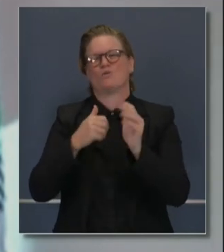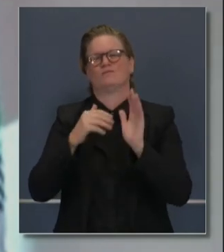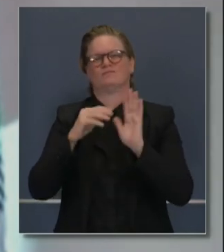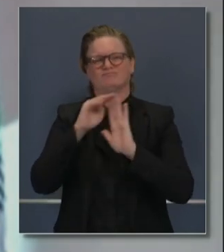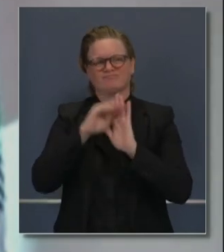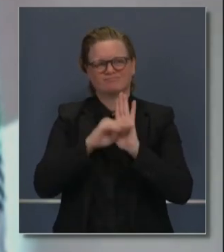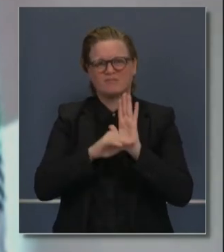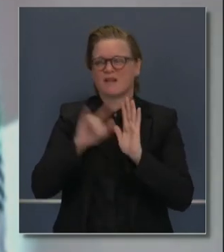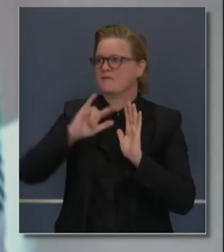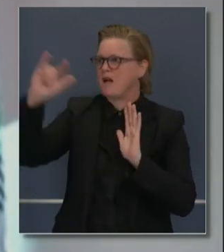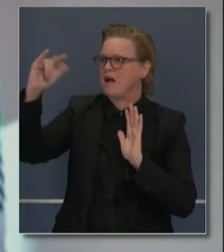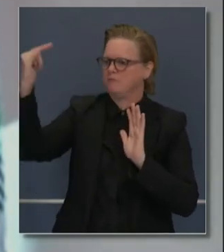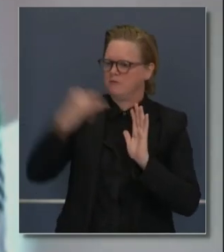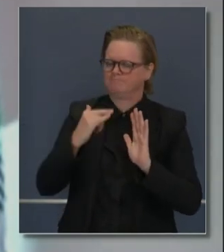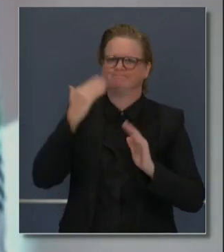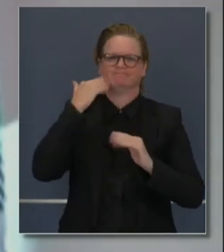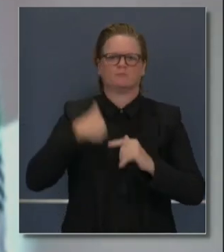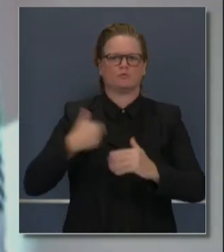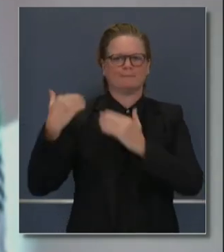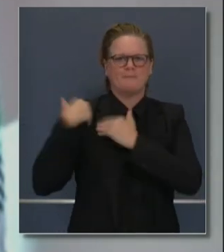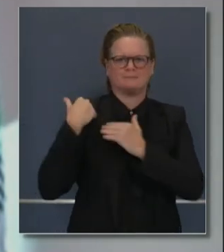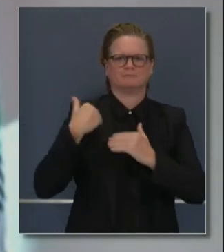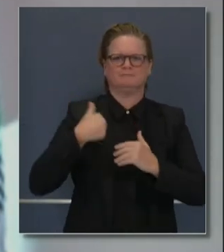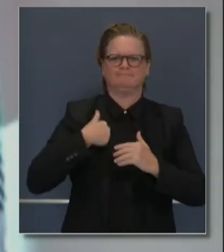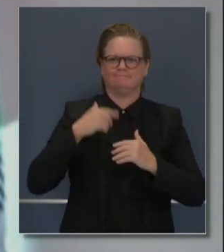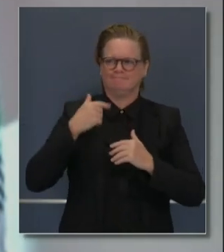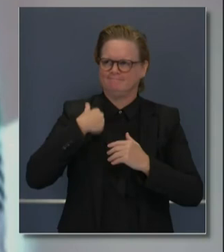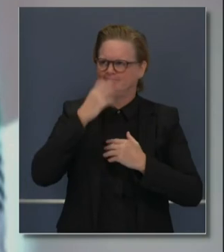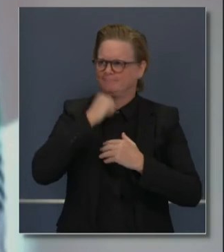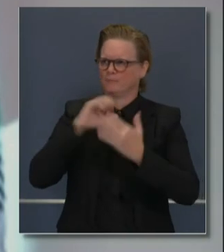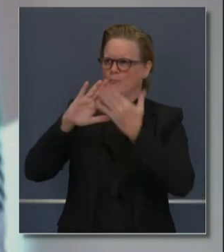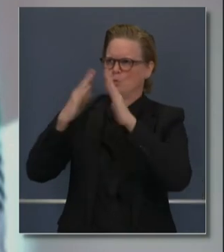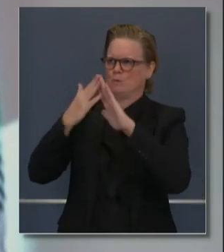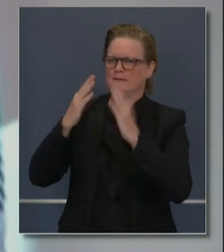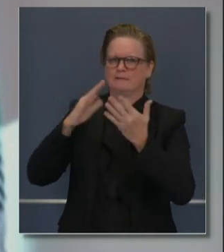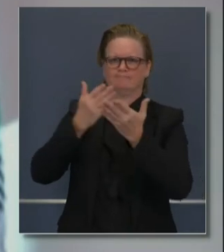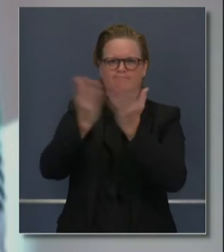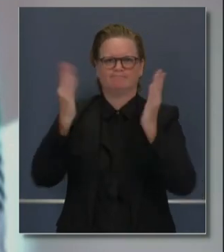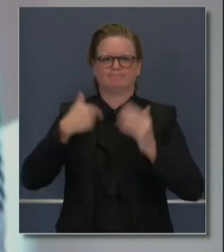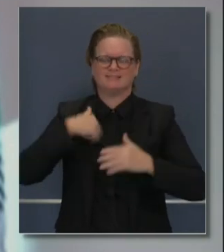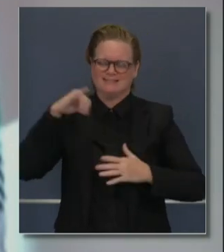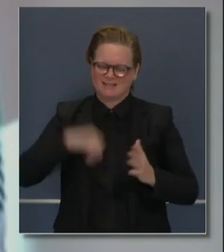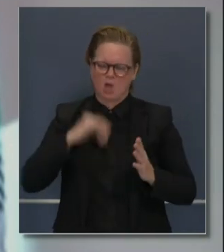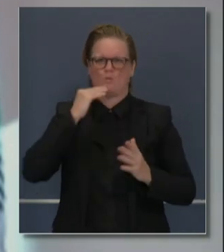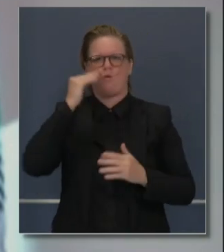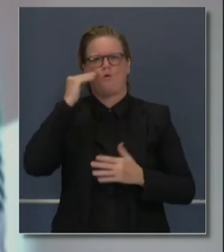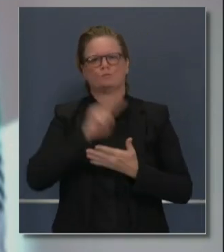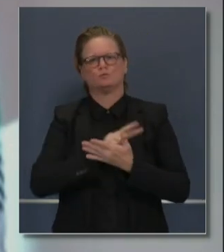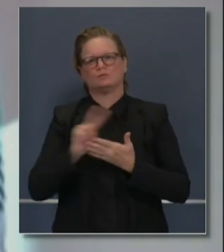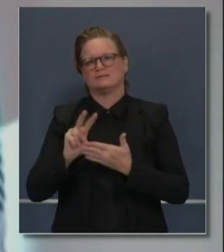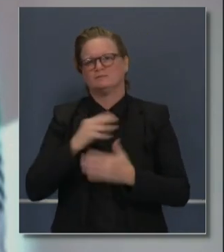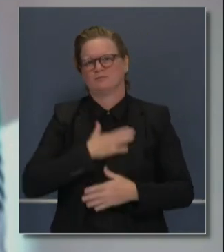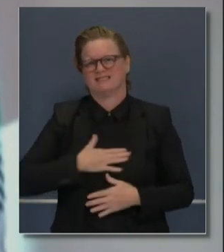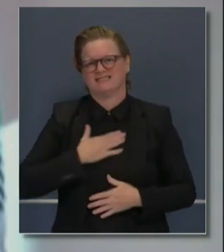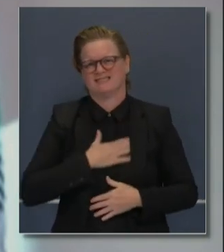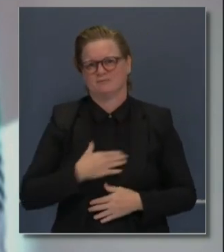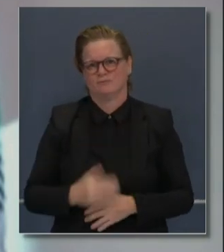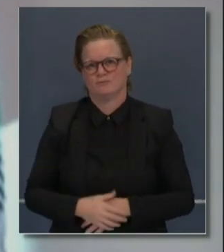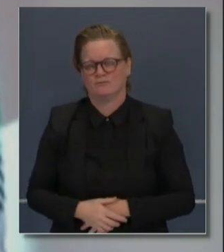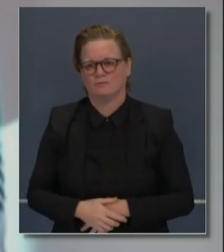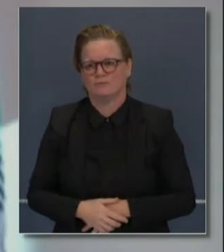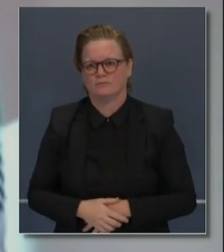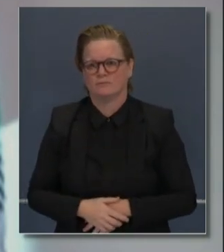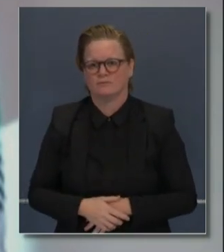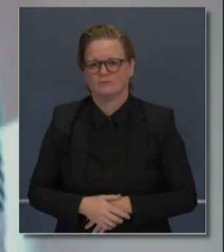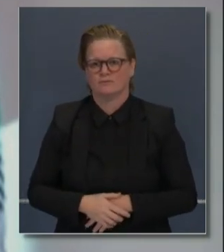said it, Governor. We don't want to run the 90-yard dash when we got to get to 100 yards. in any aspect of this, and that goes